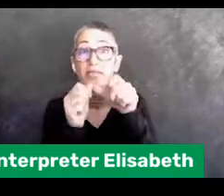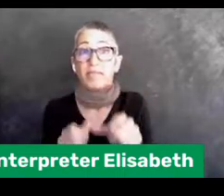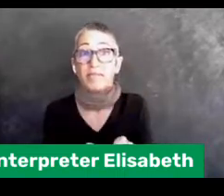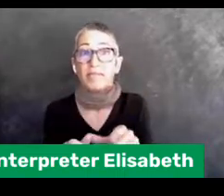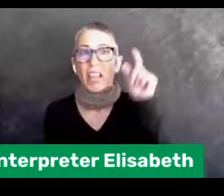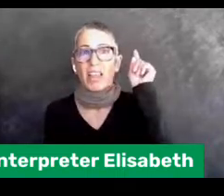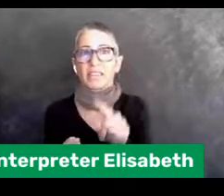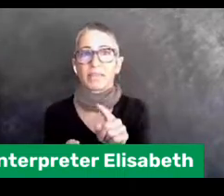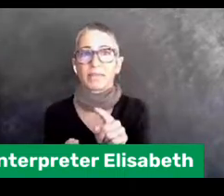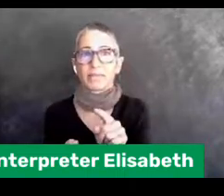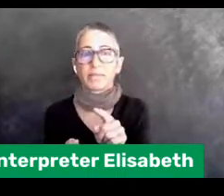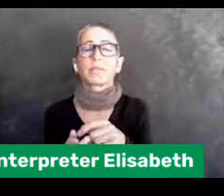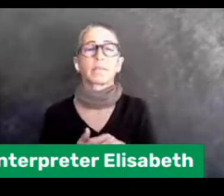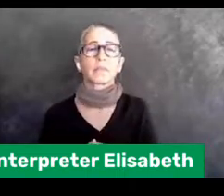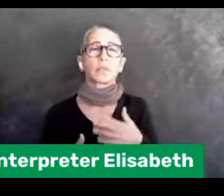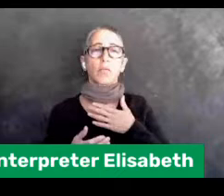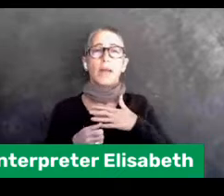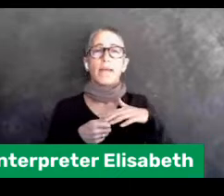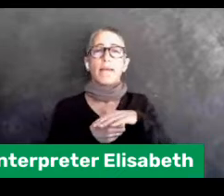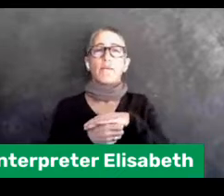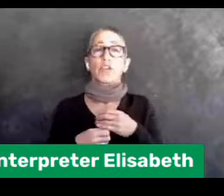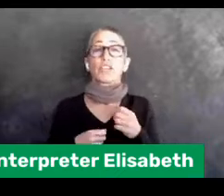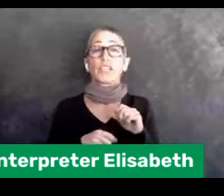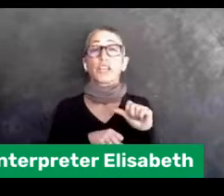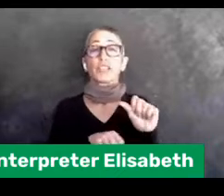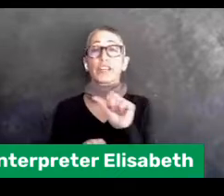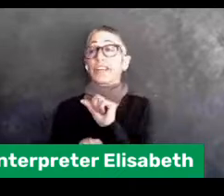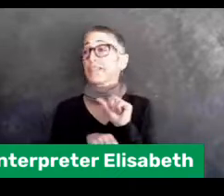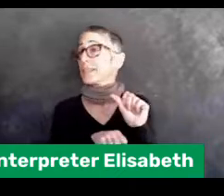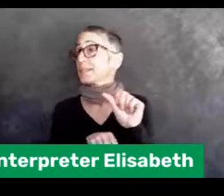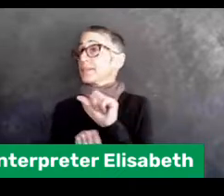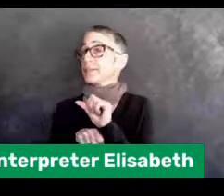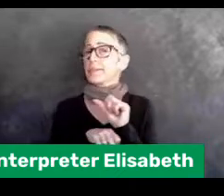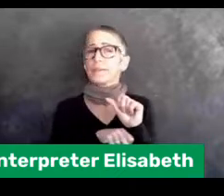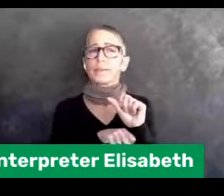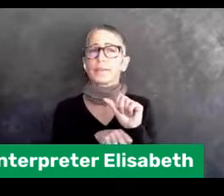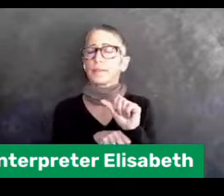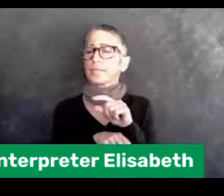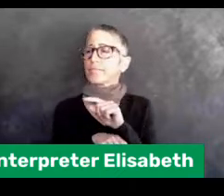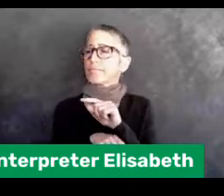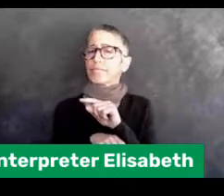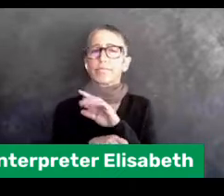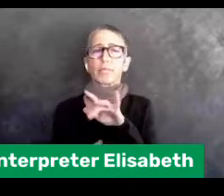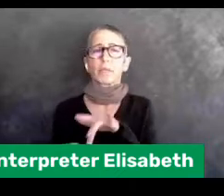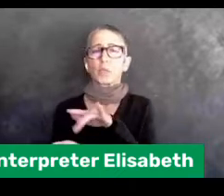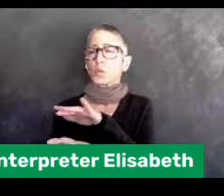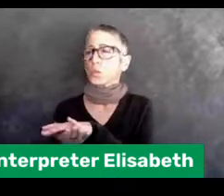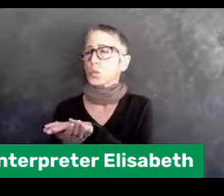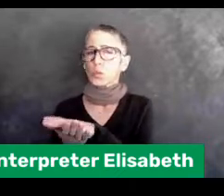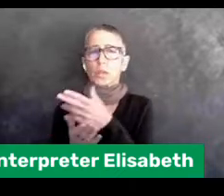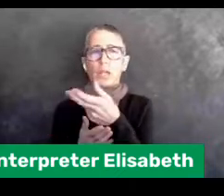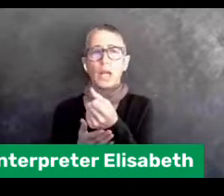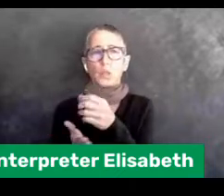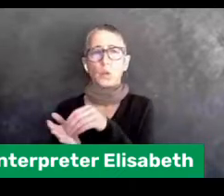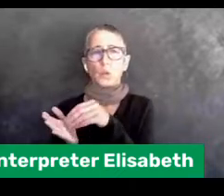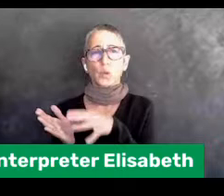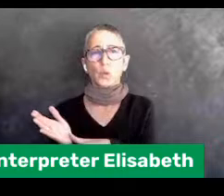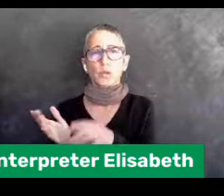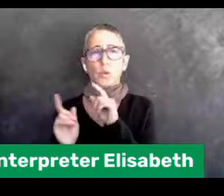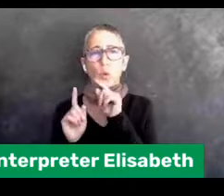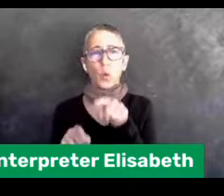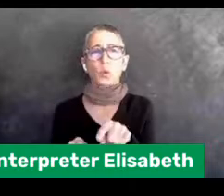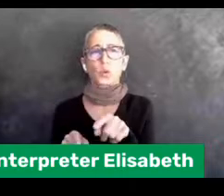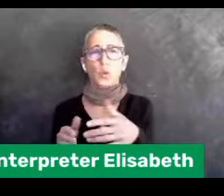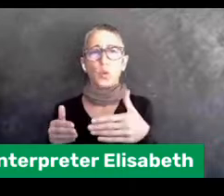While driving around my neighborhood, I usually see many high school and middle school students stopping by these small